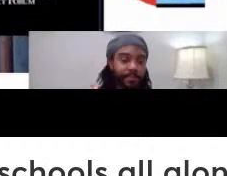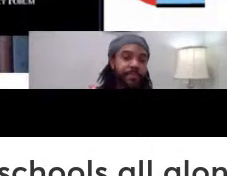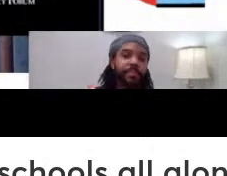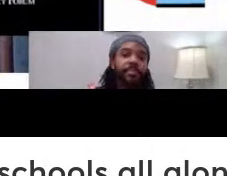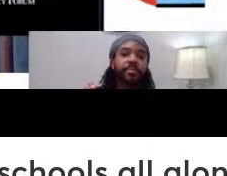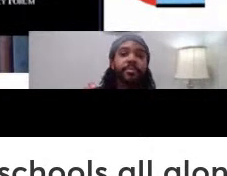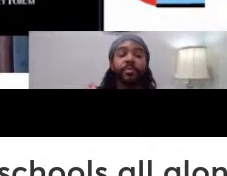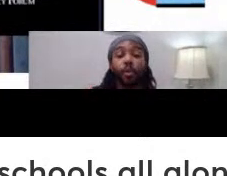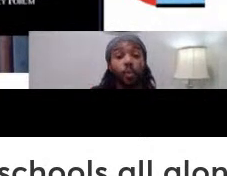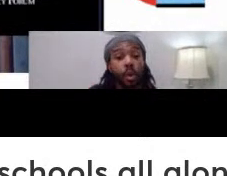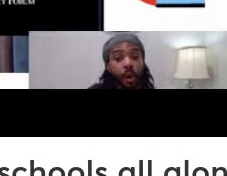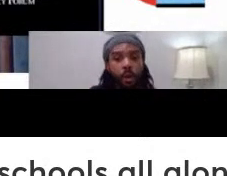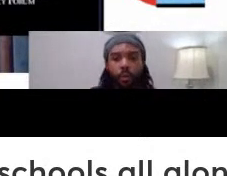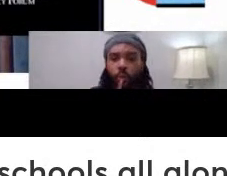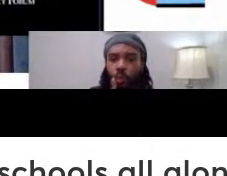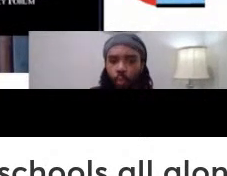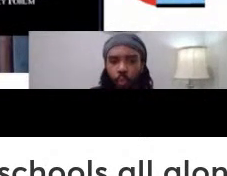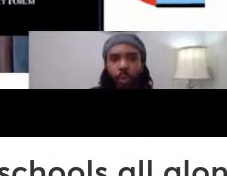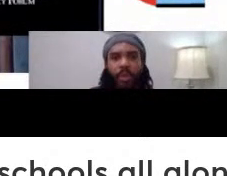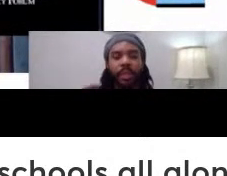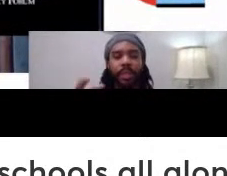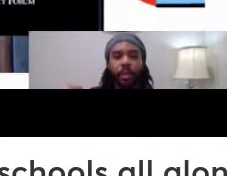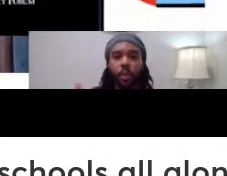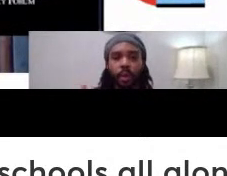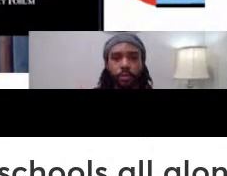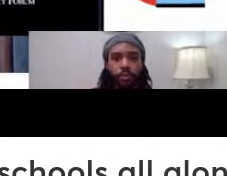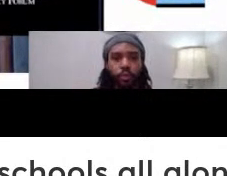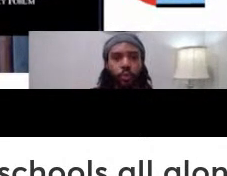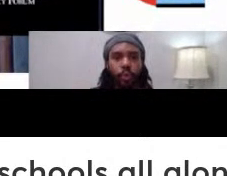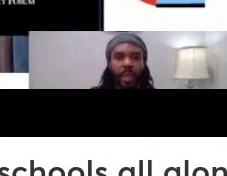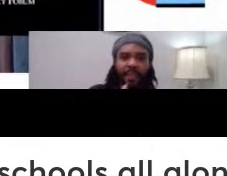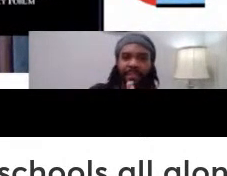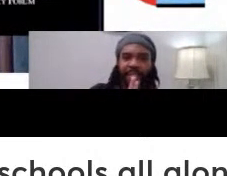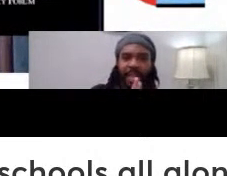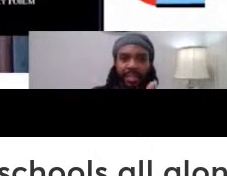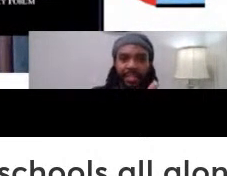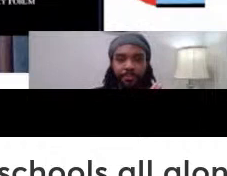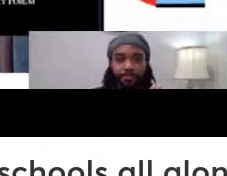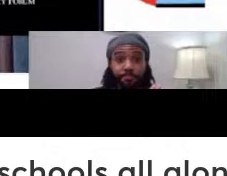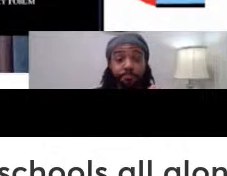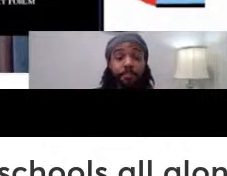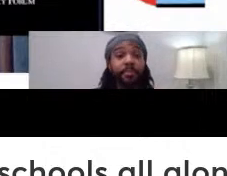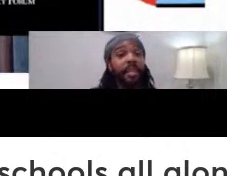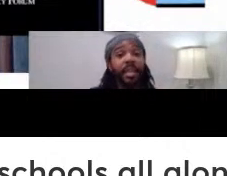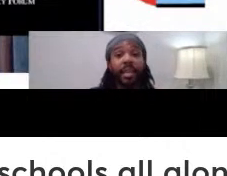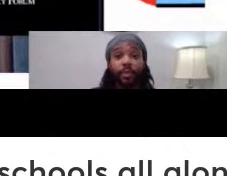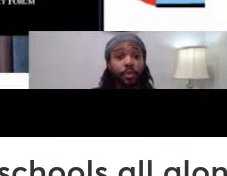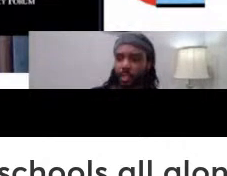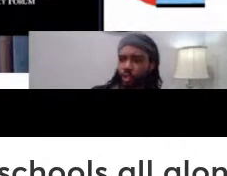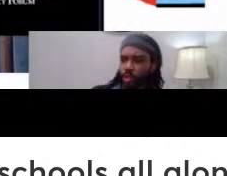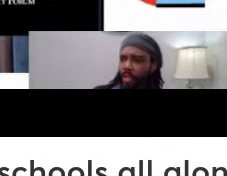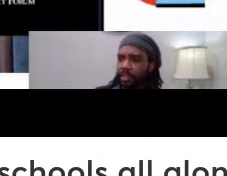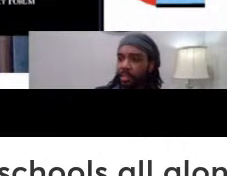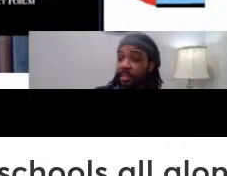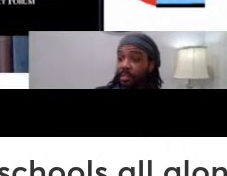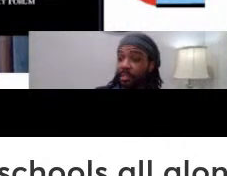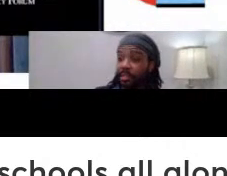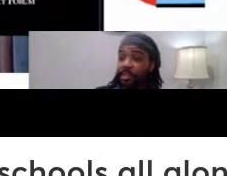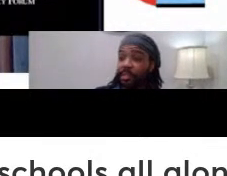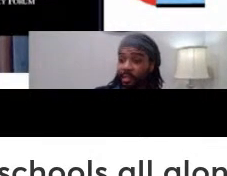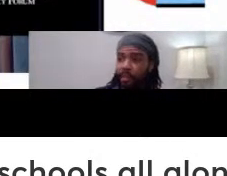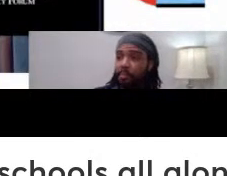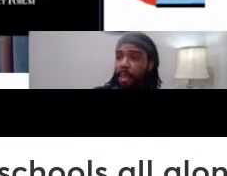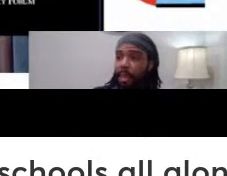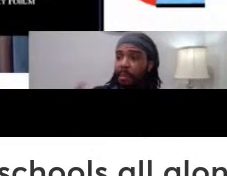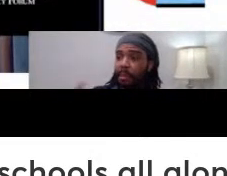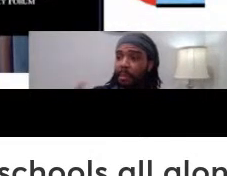to emphasize that even though the challenges ahead of us may appear stark, there has